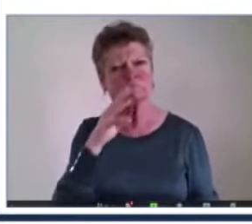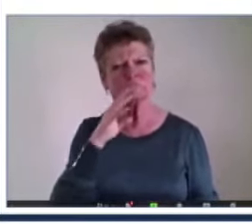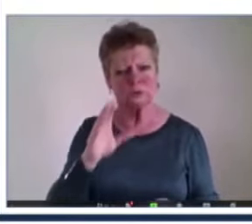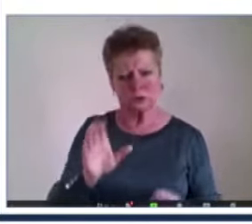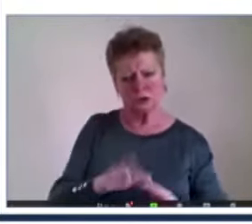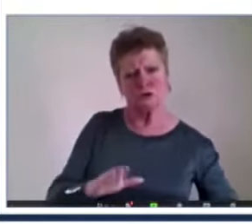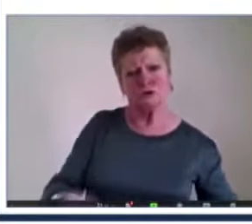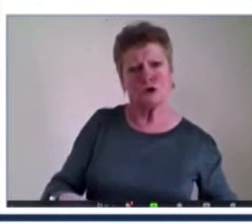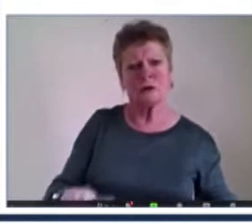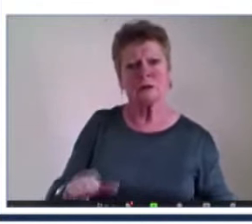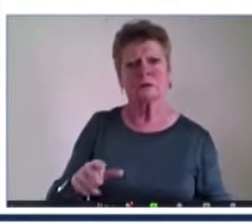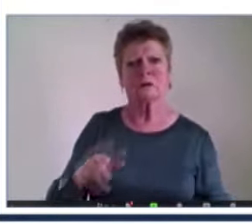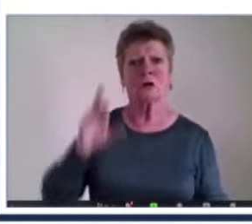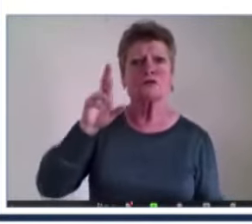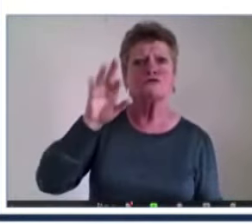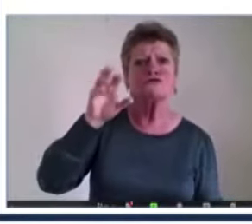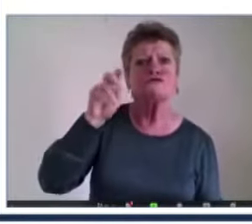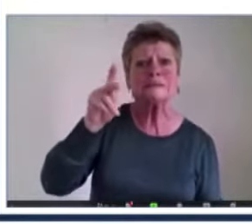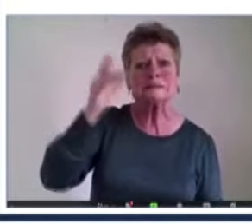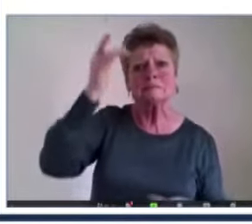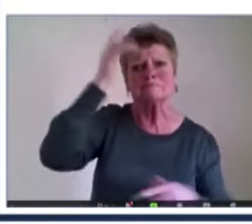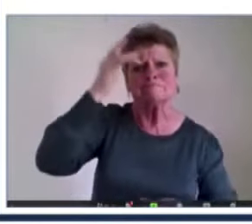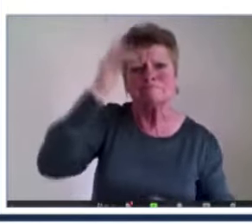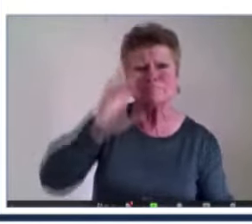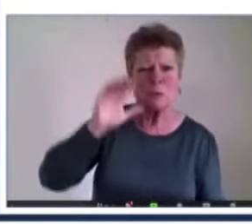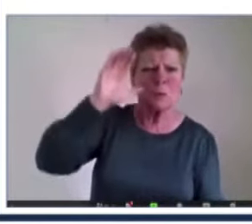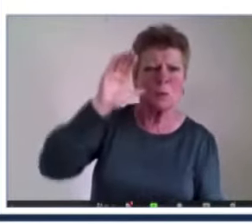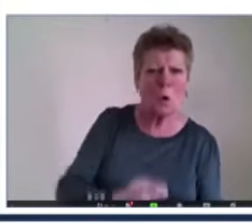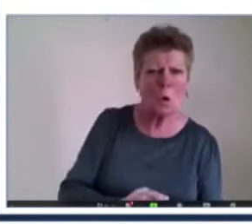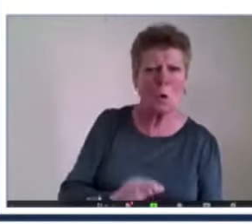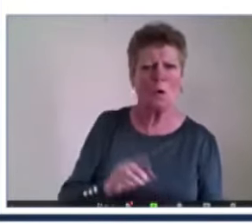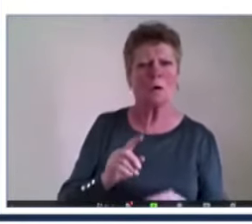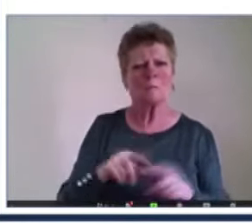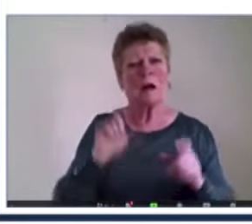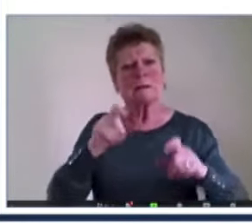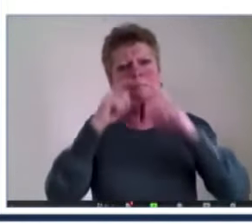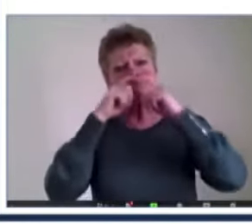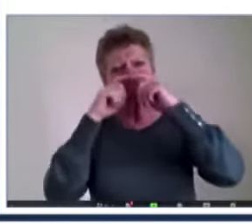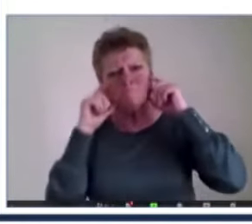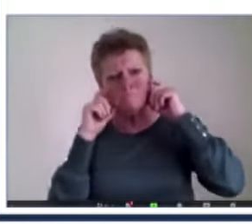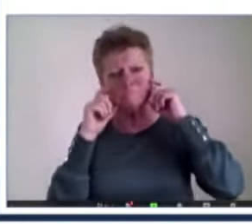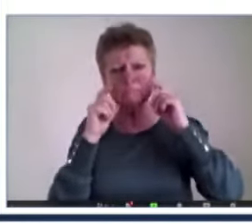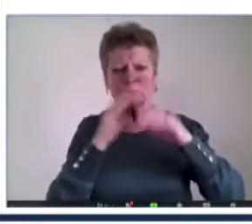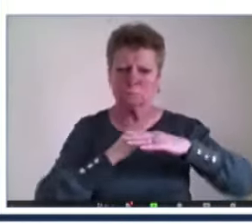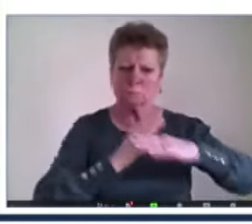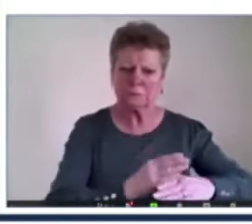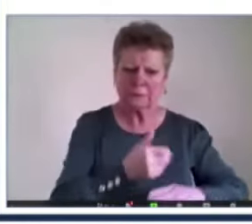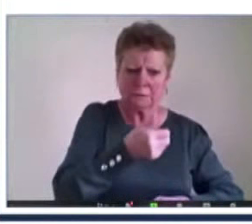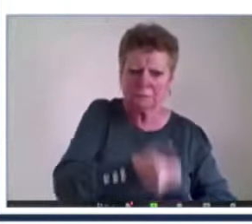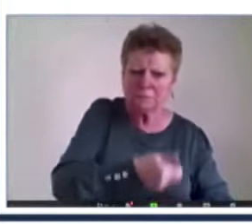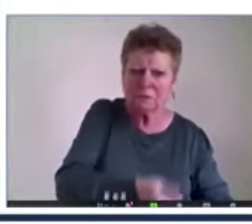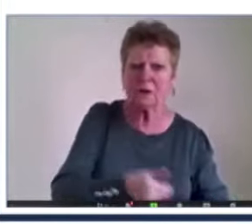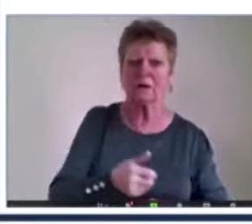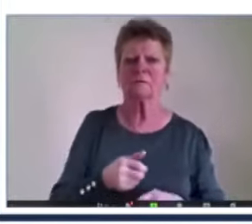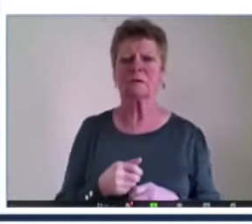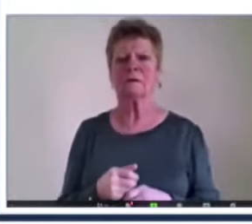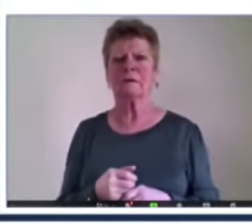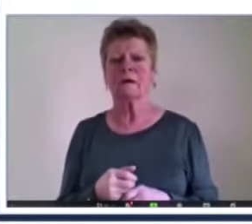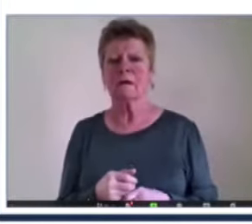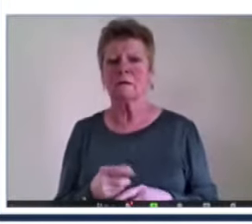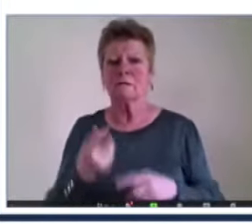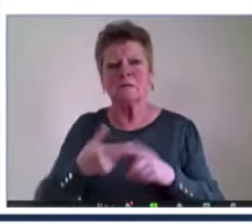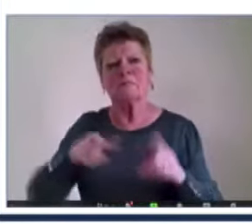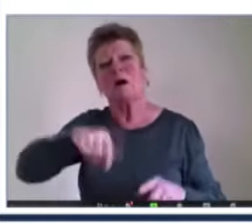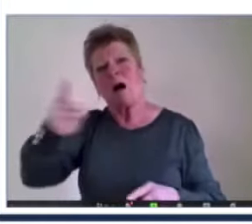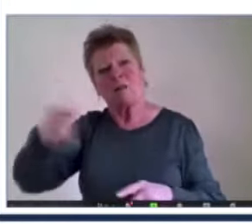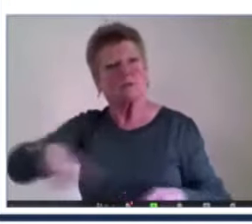of serious injury and death. They'll need to wear a mask to protect themselves and their classmates from